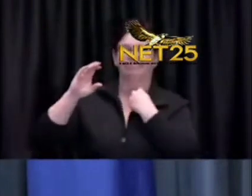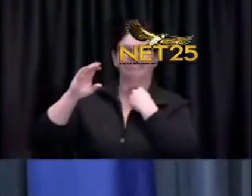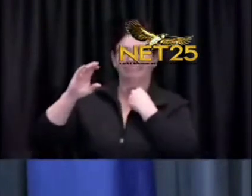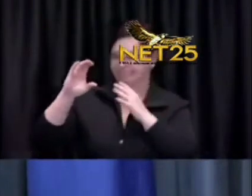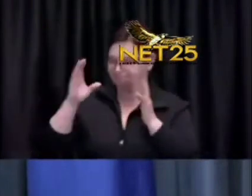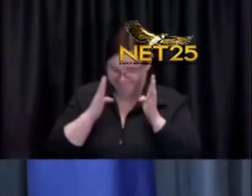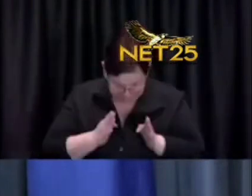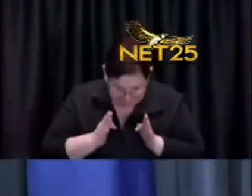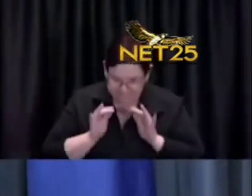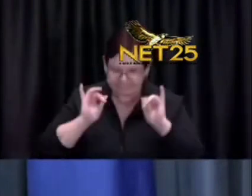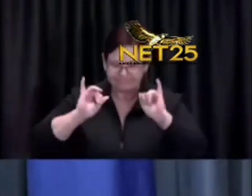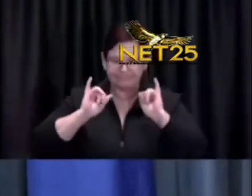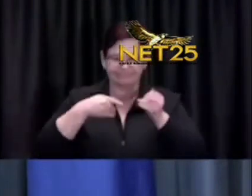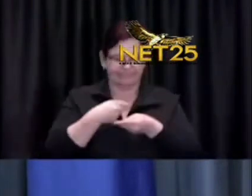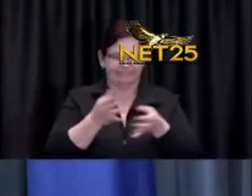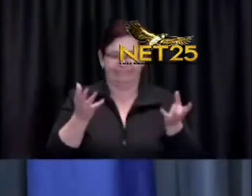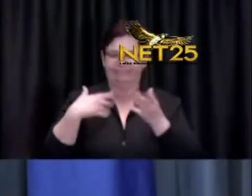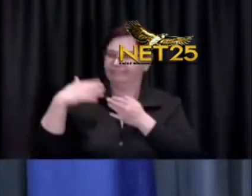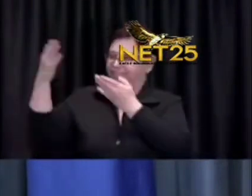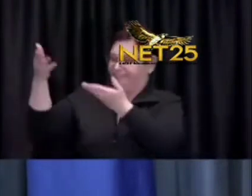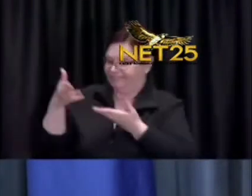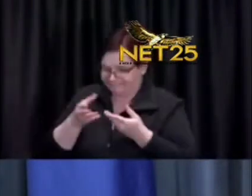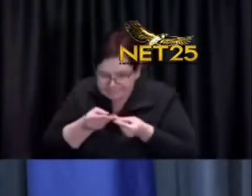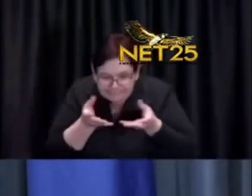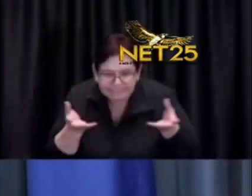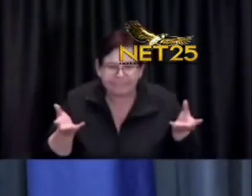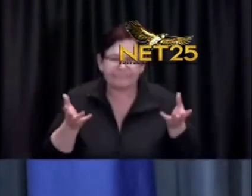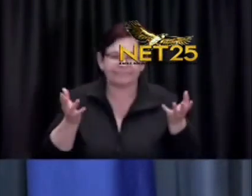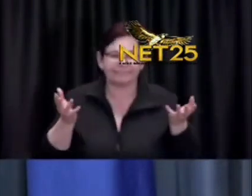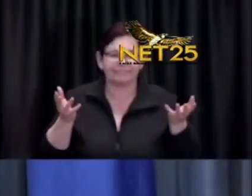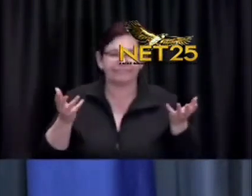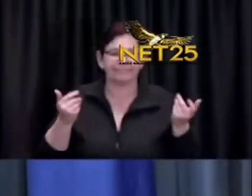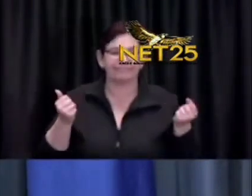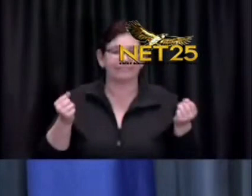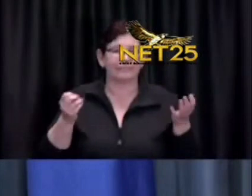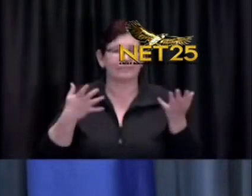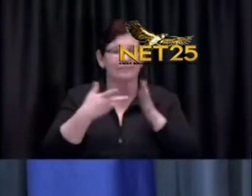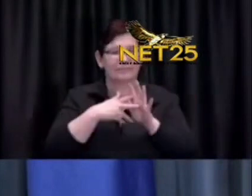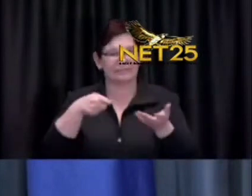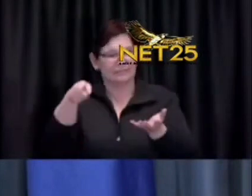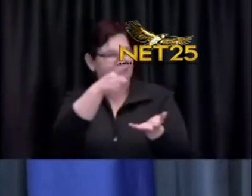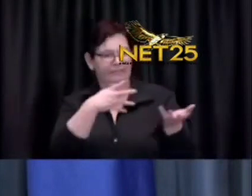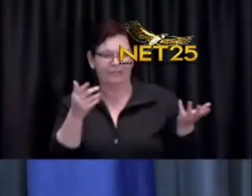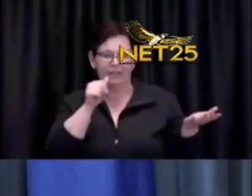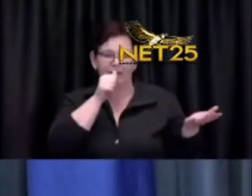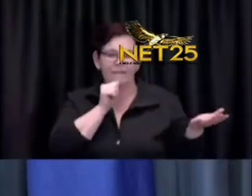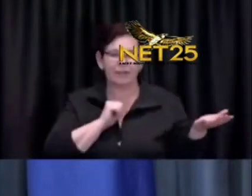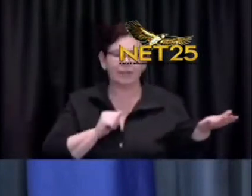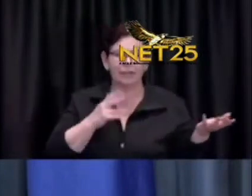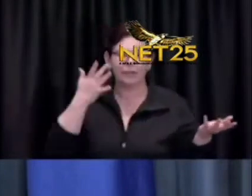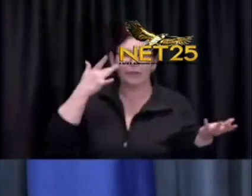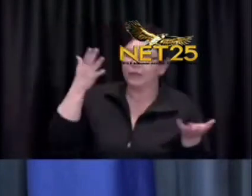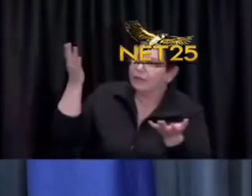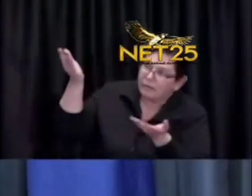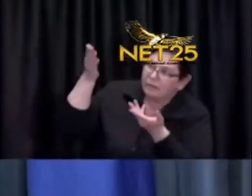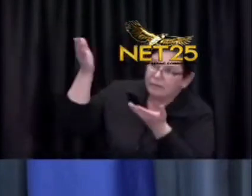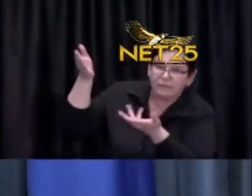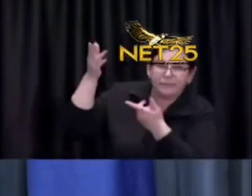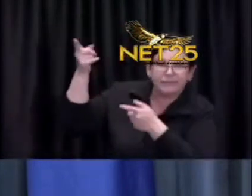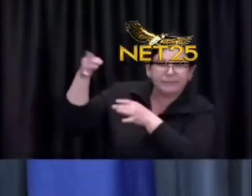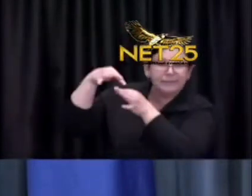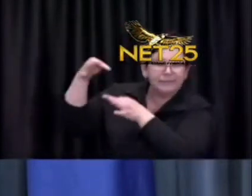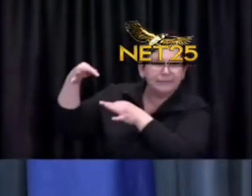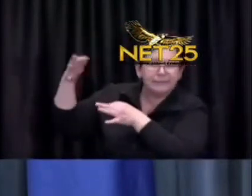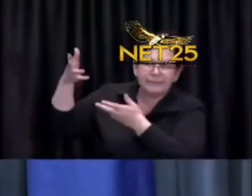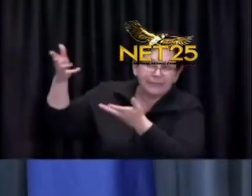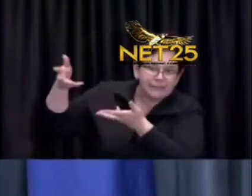delivery. And I think we are all suffering as a result of a delay in arrival of vaccine. There were vaccines that